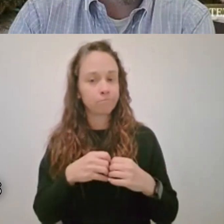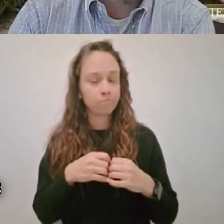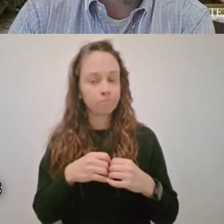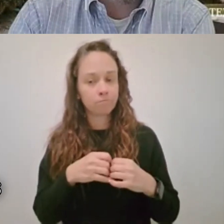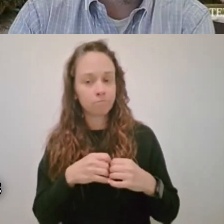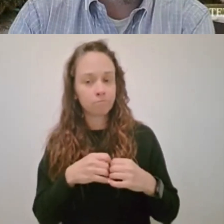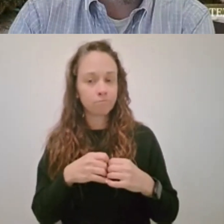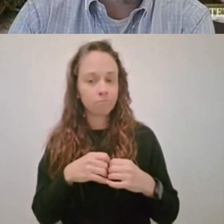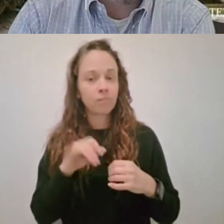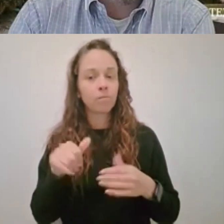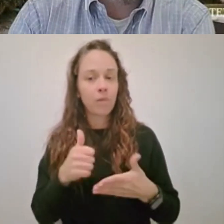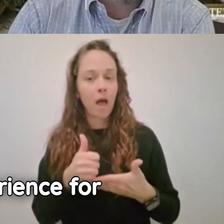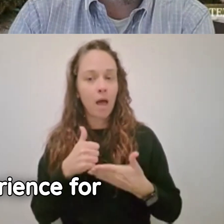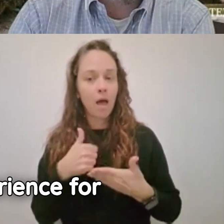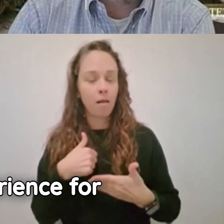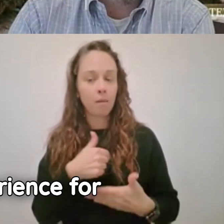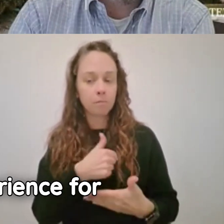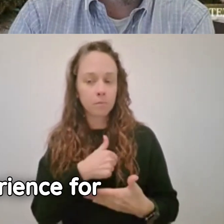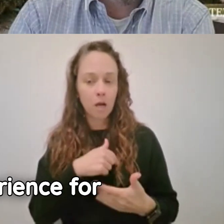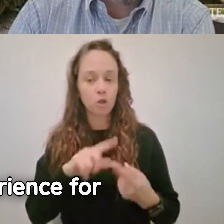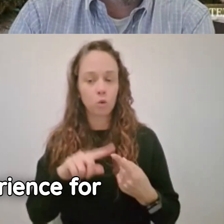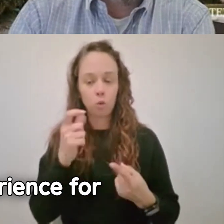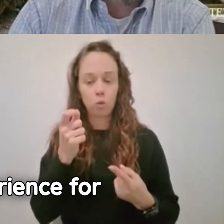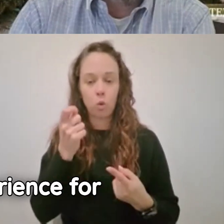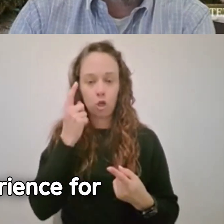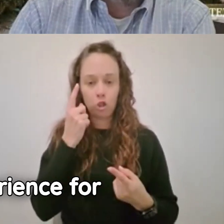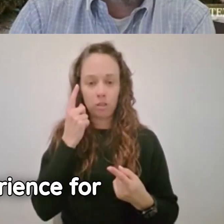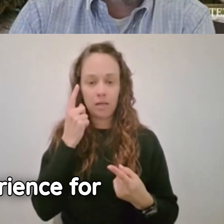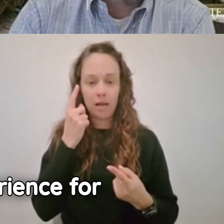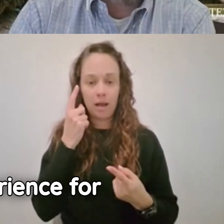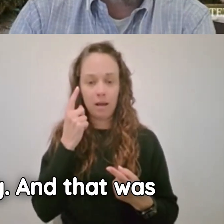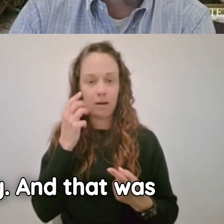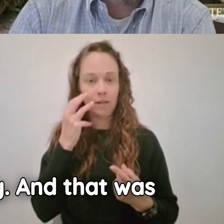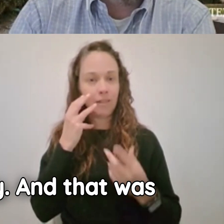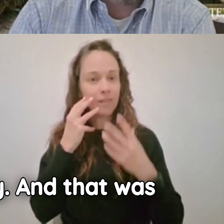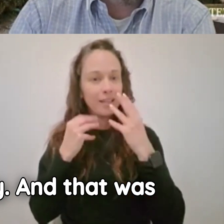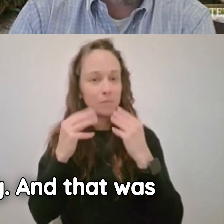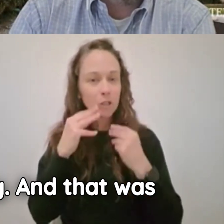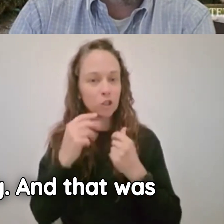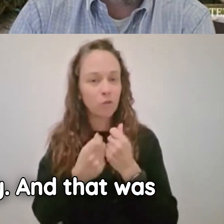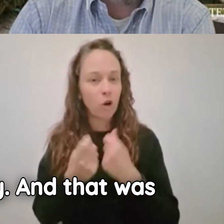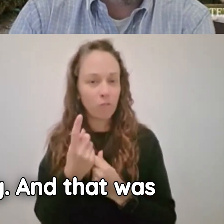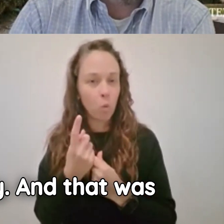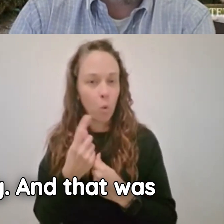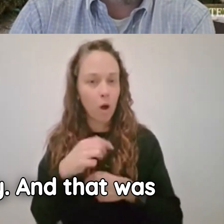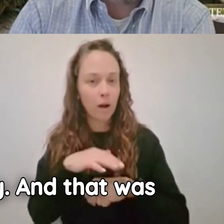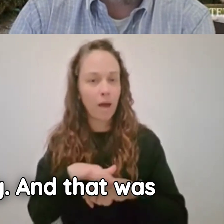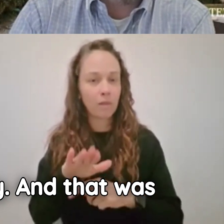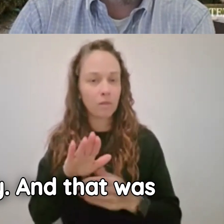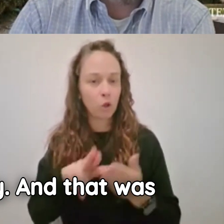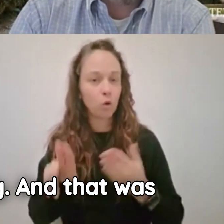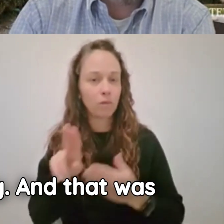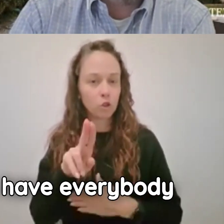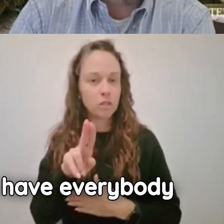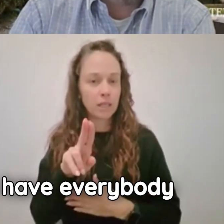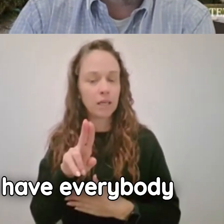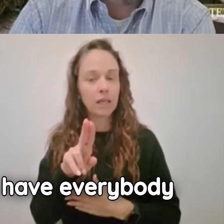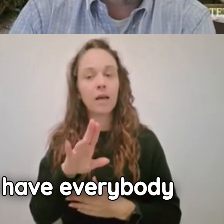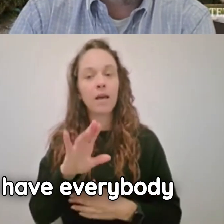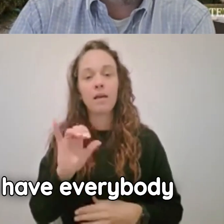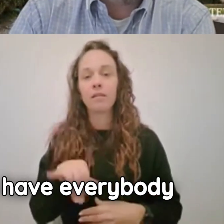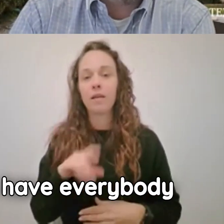it helped us understand the experience for everyone at our university. And that was